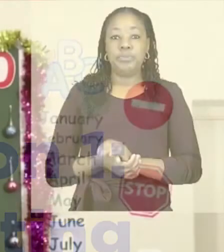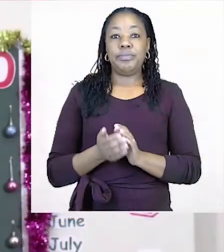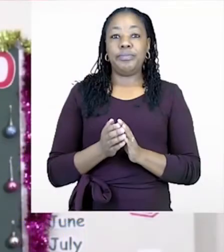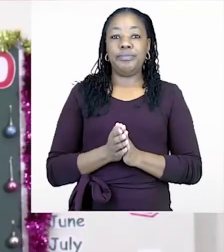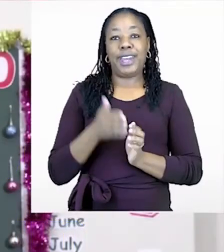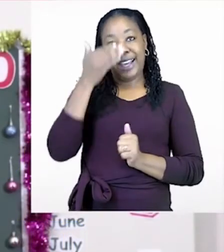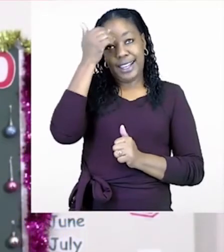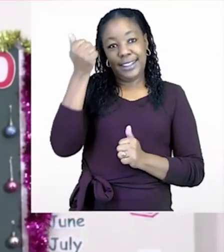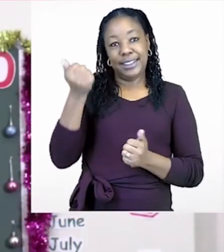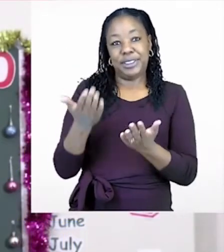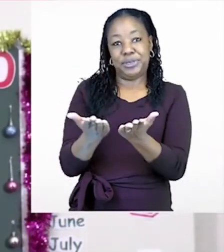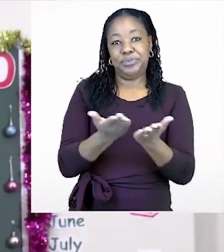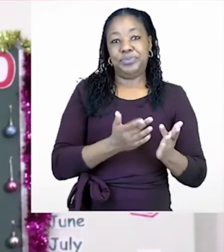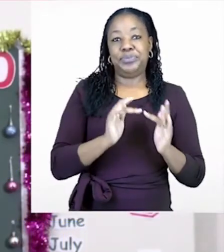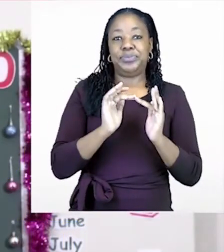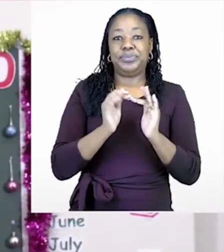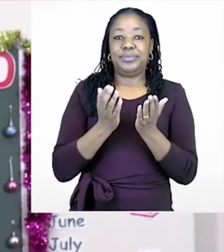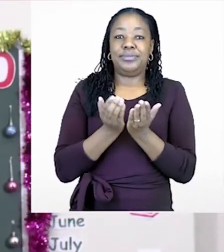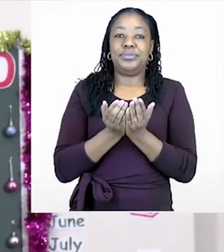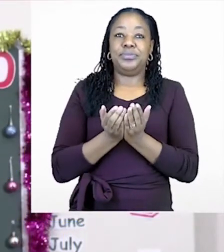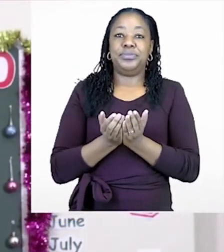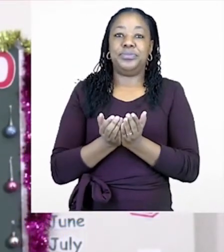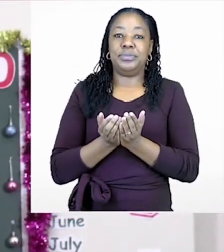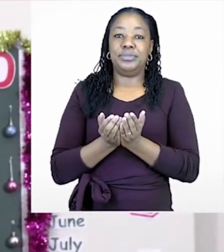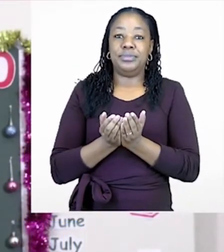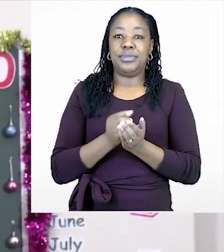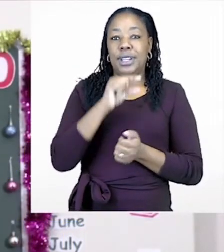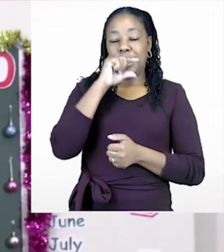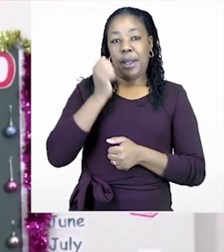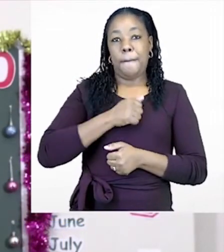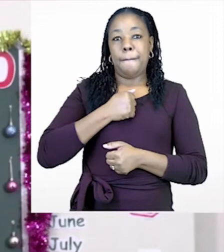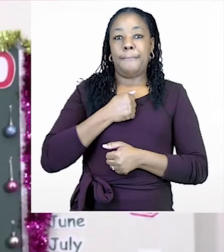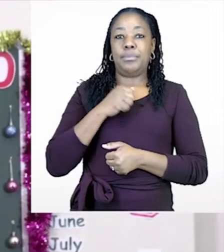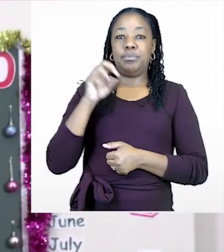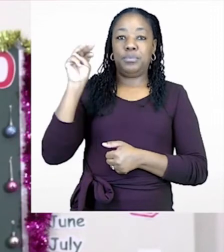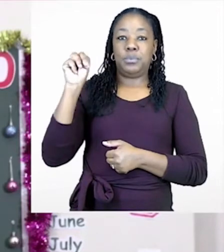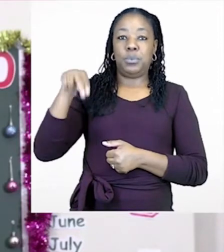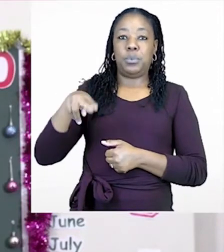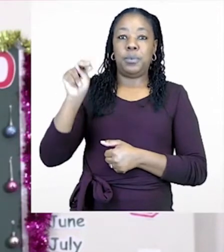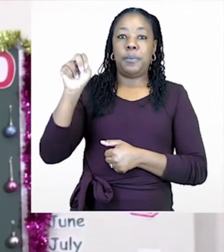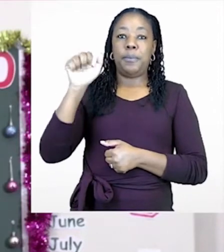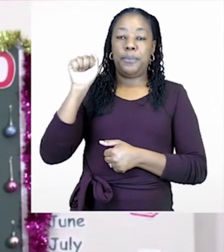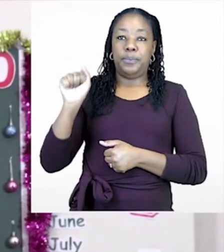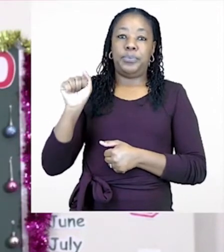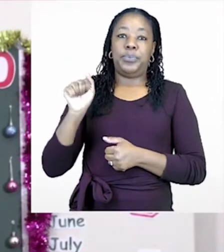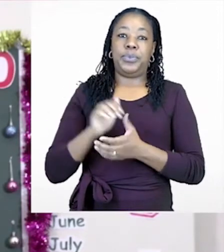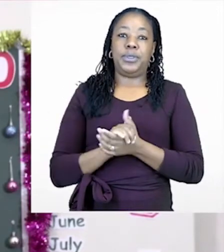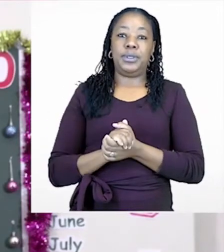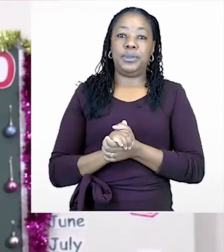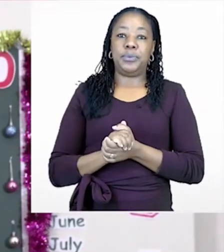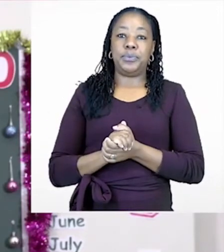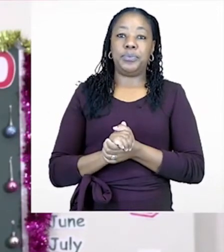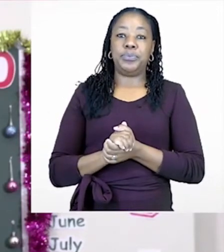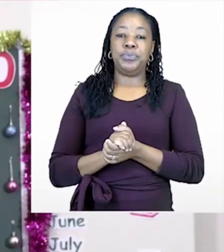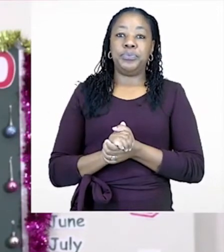Hello and welcome to My Zone Online School. My name is Teacher Mutsa and thank you so much for joining